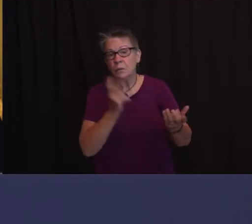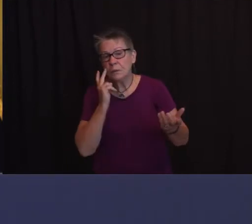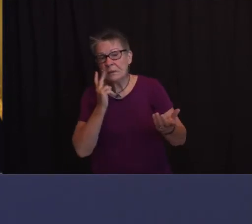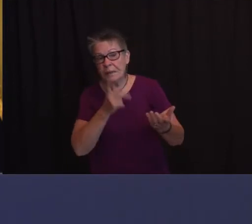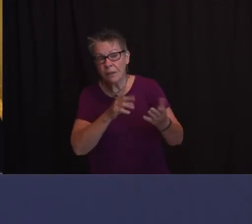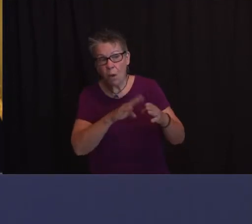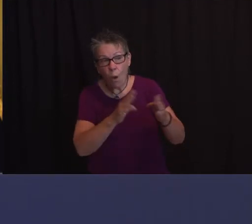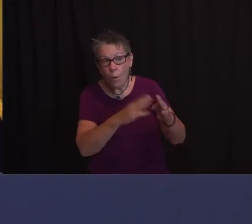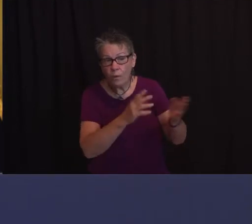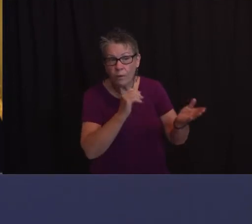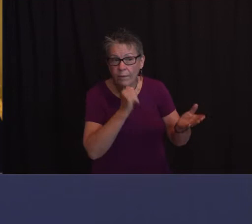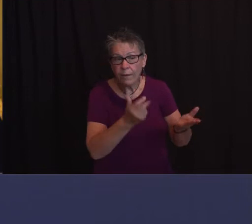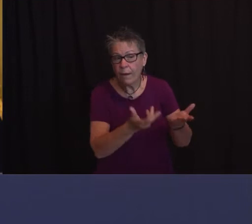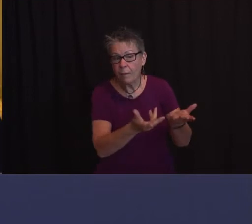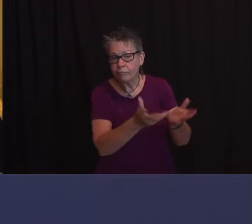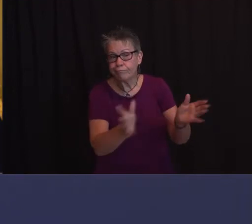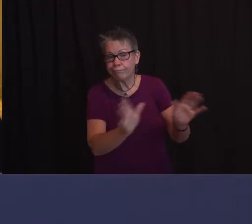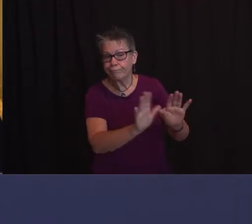With all due respect, I'll say back,